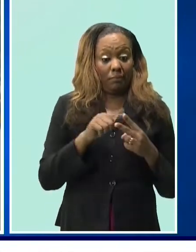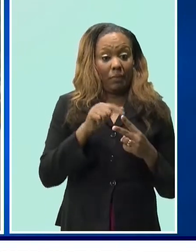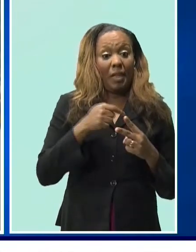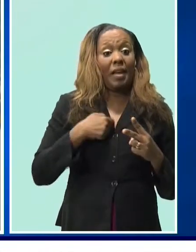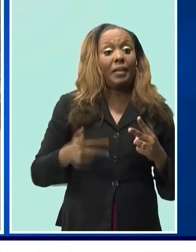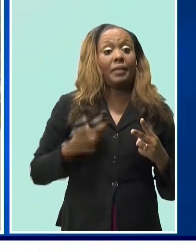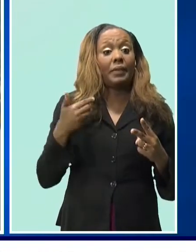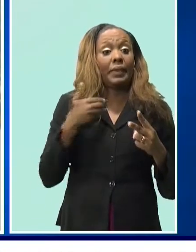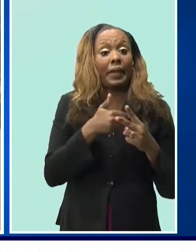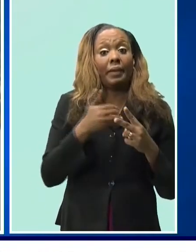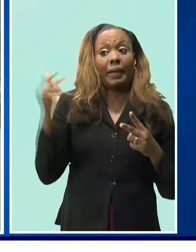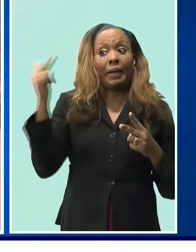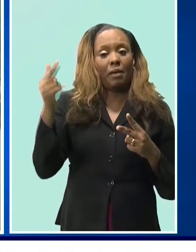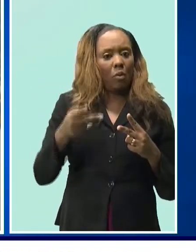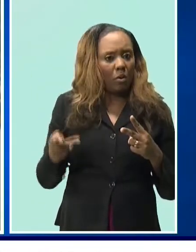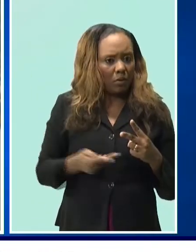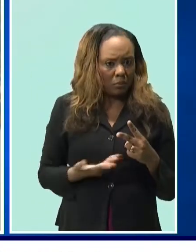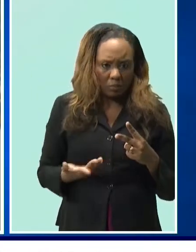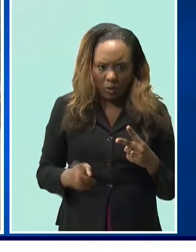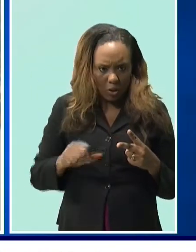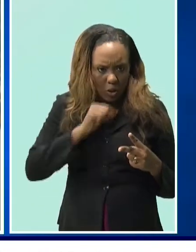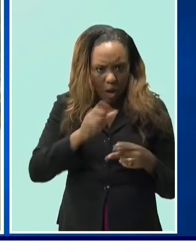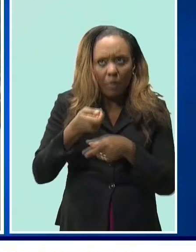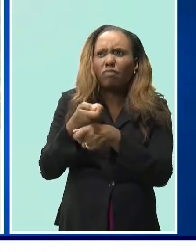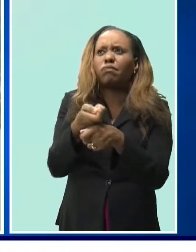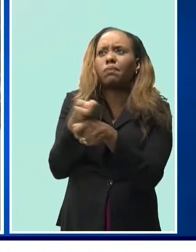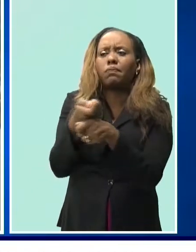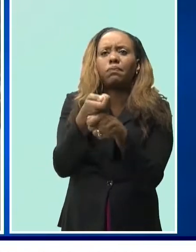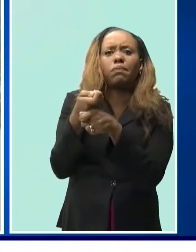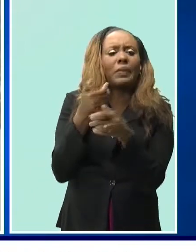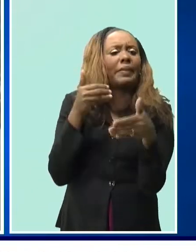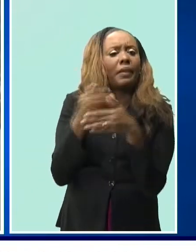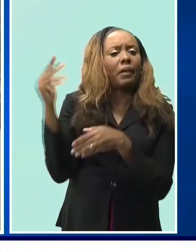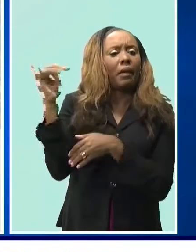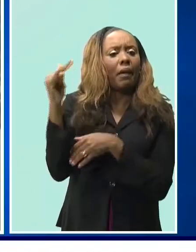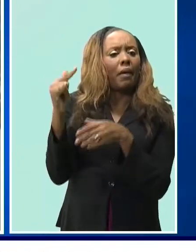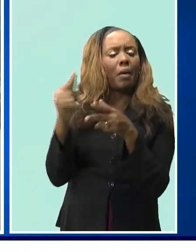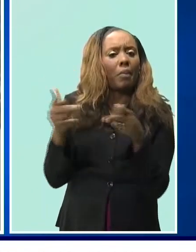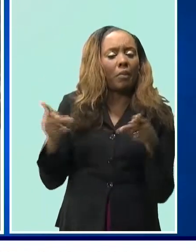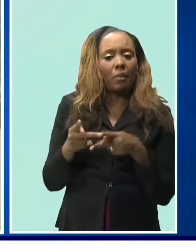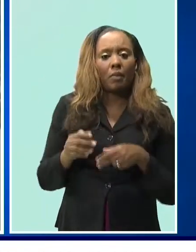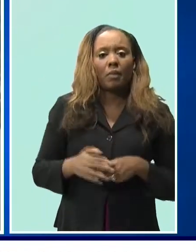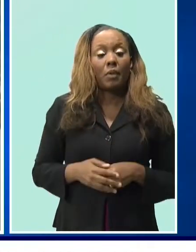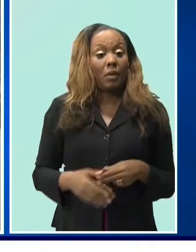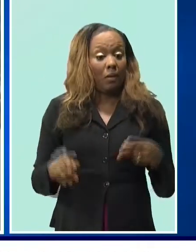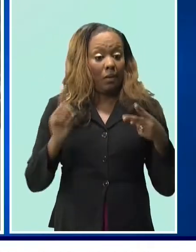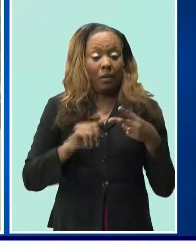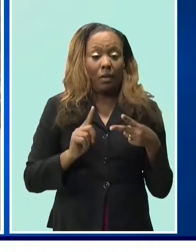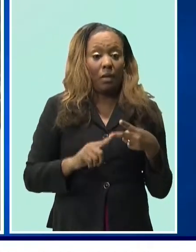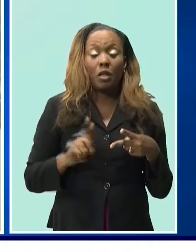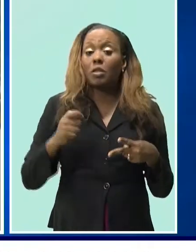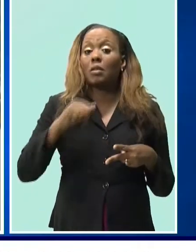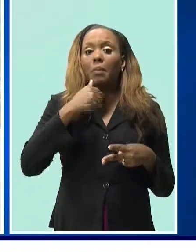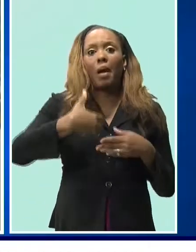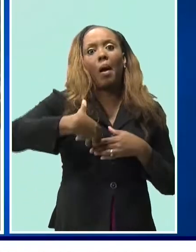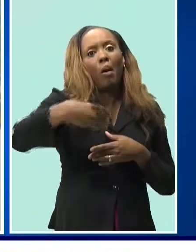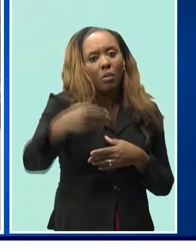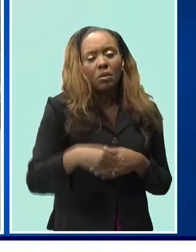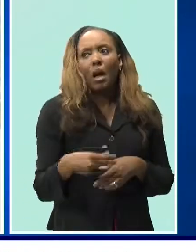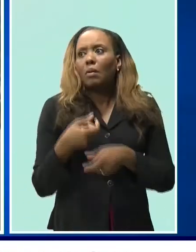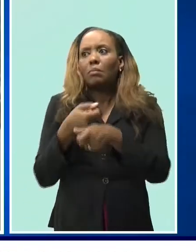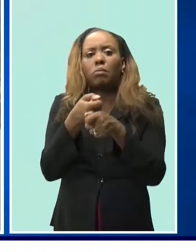and it is in an area where persons should not be flying kites. And basically, nobody should be flying a kite in terms